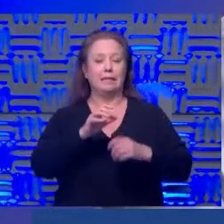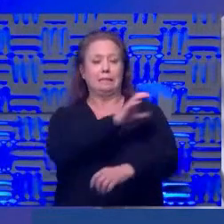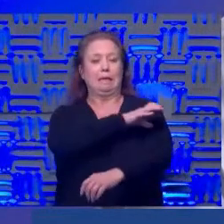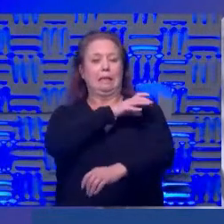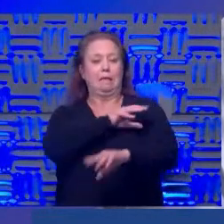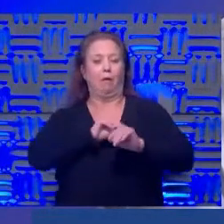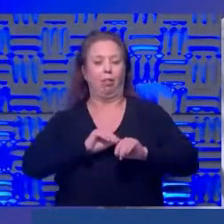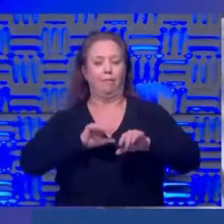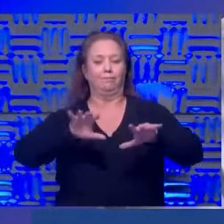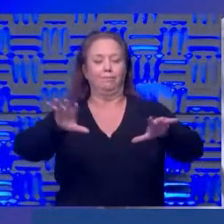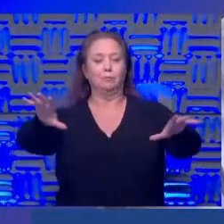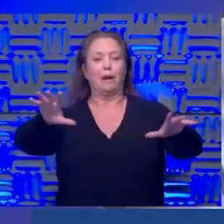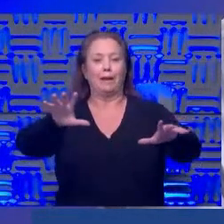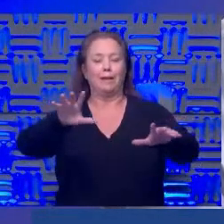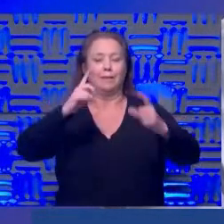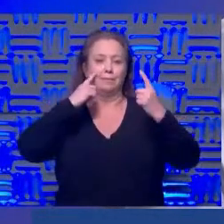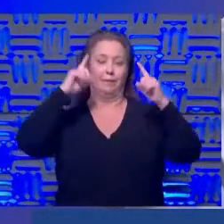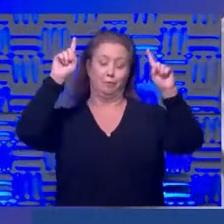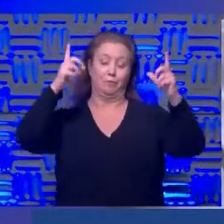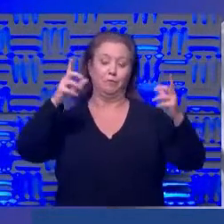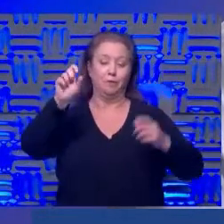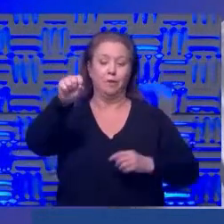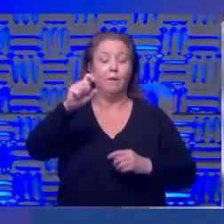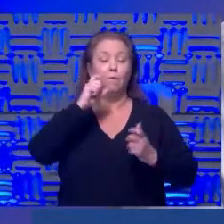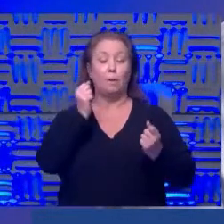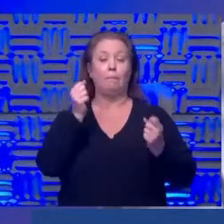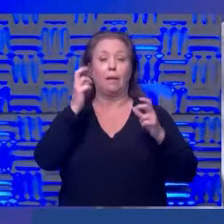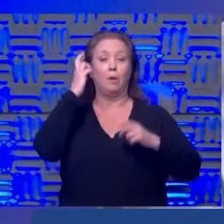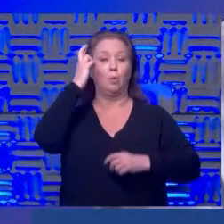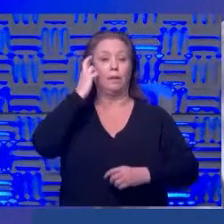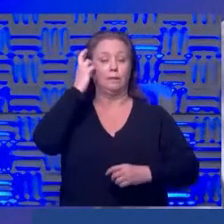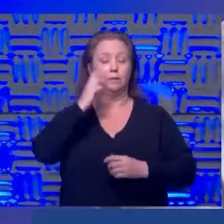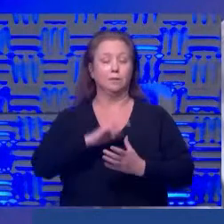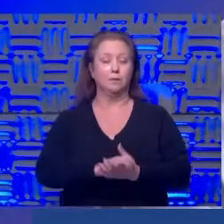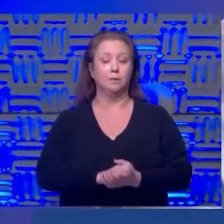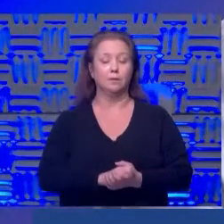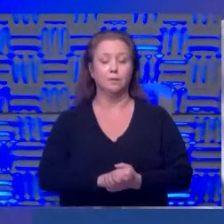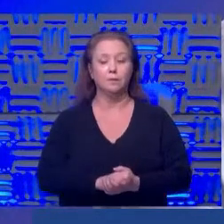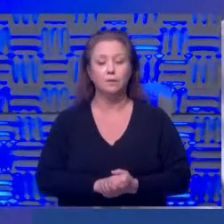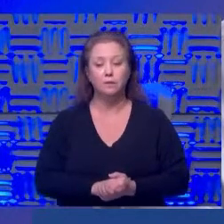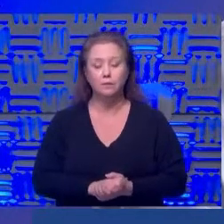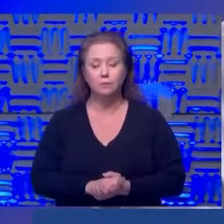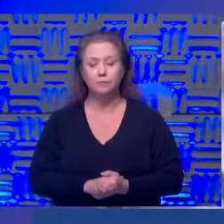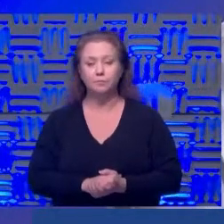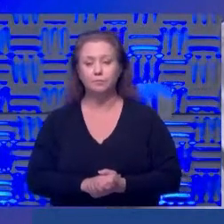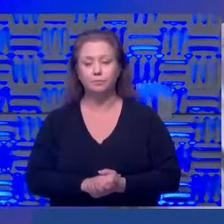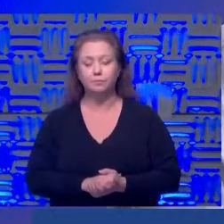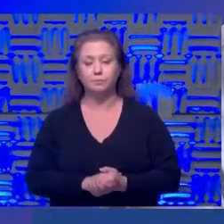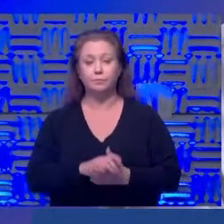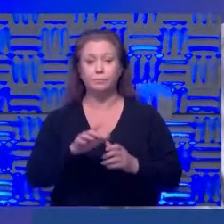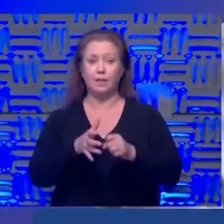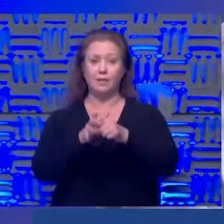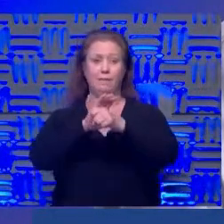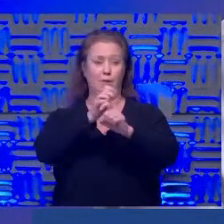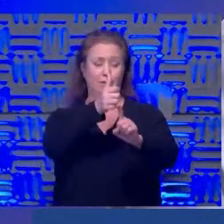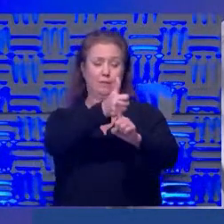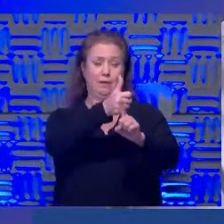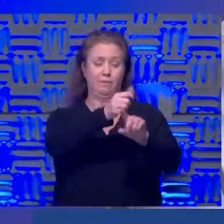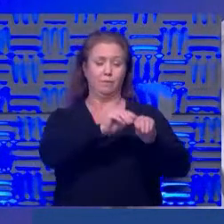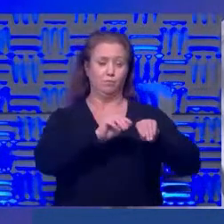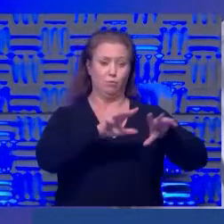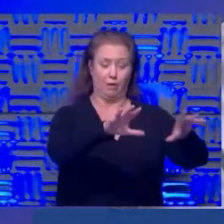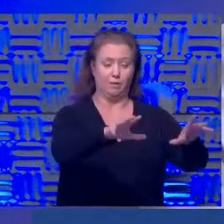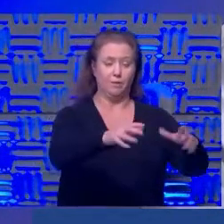in spreading. Partly for many reasons. Partly because the virus itself.